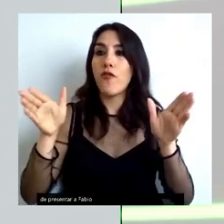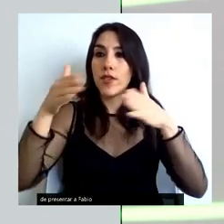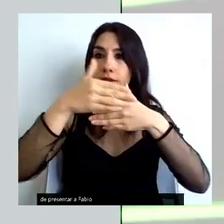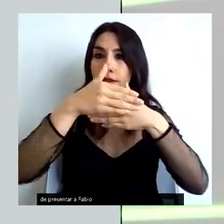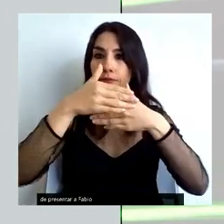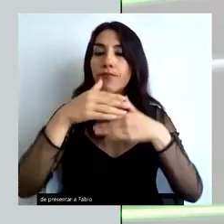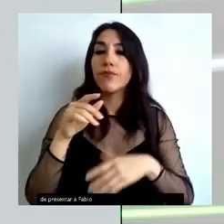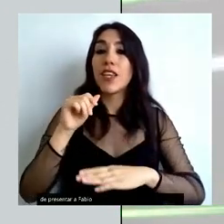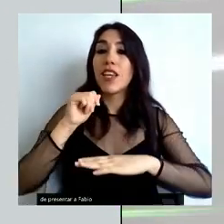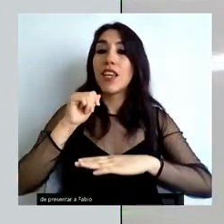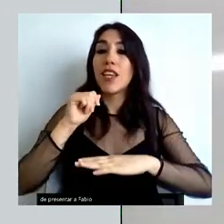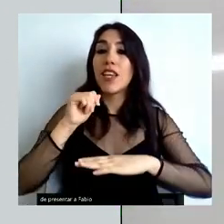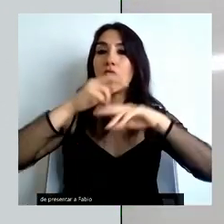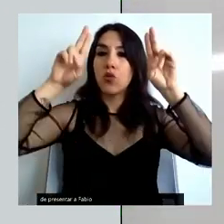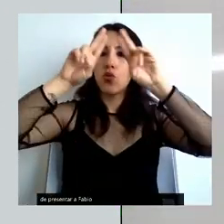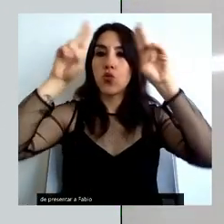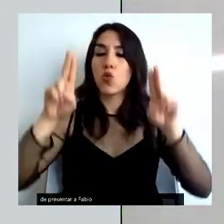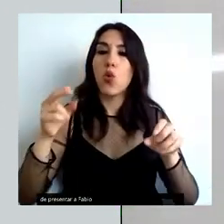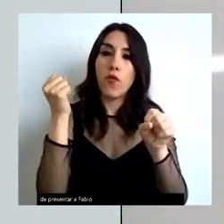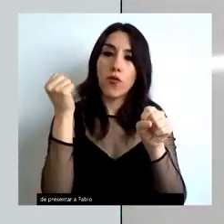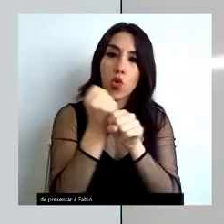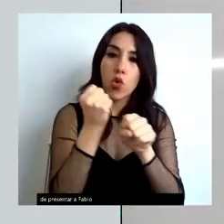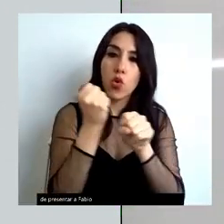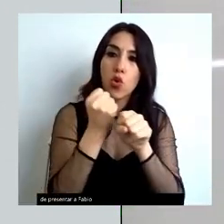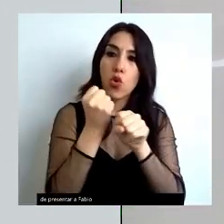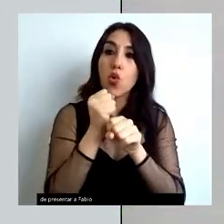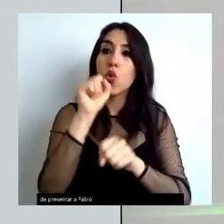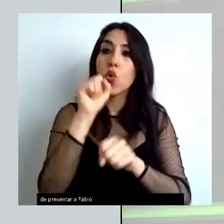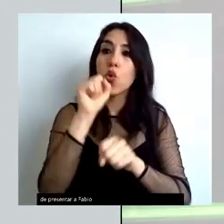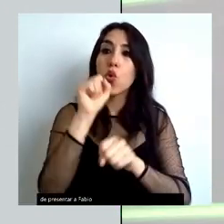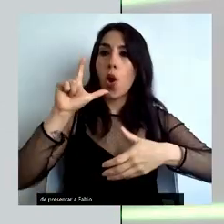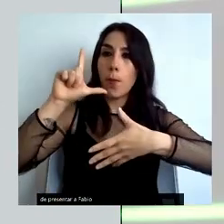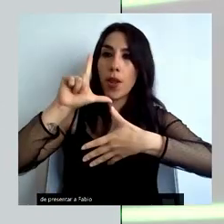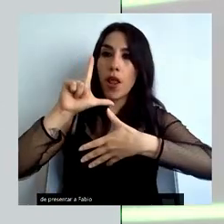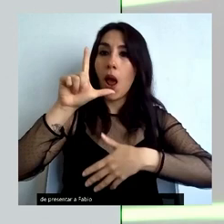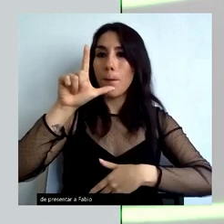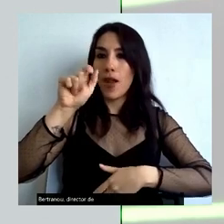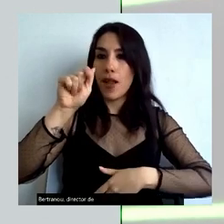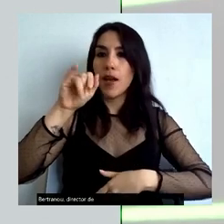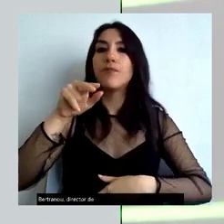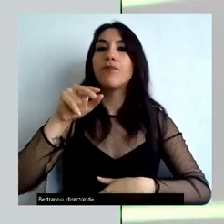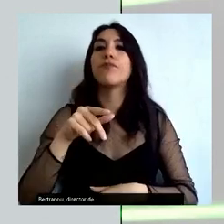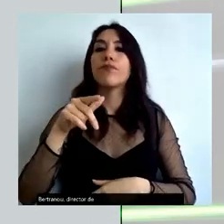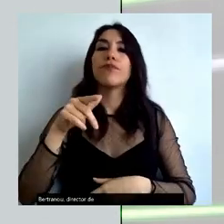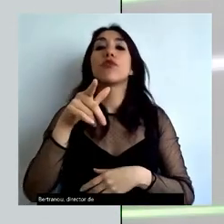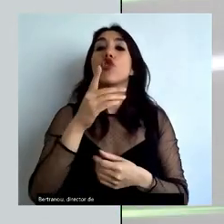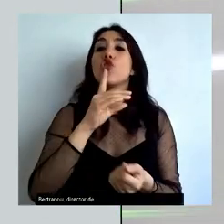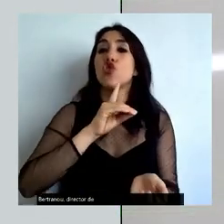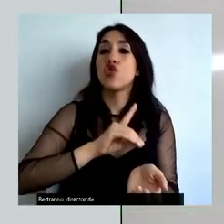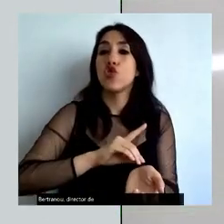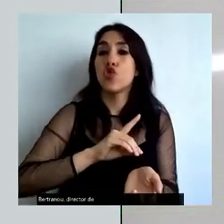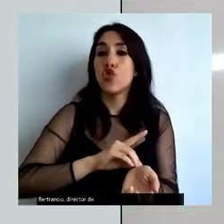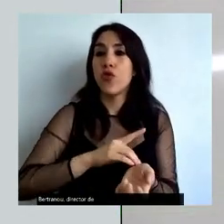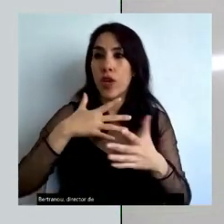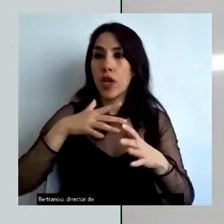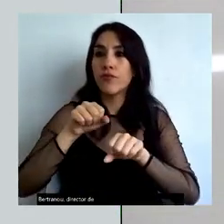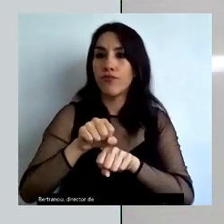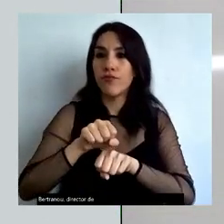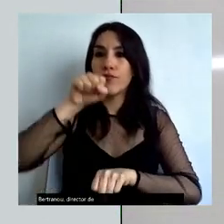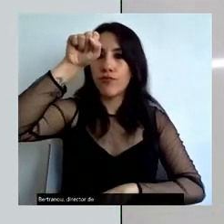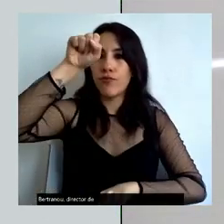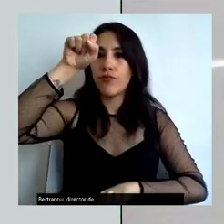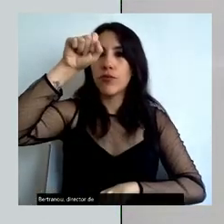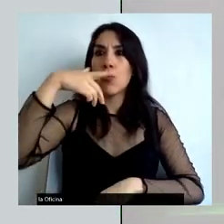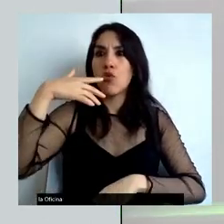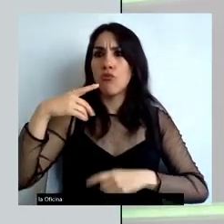Office for the Southern Cone of Latin America. Fabio has a PhD in economics and also specializes